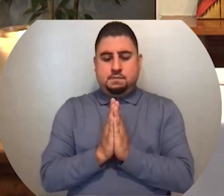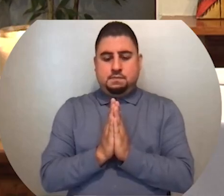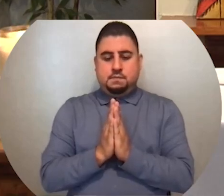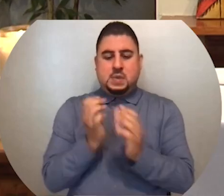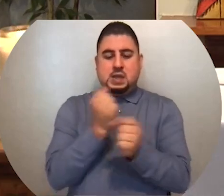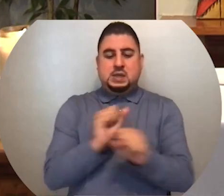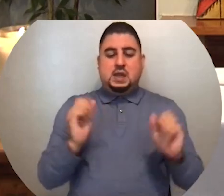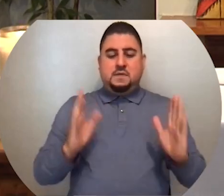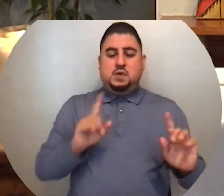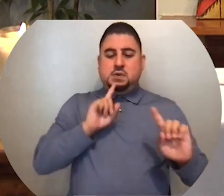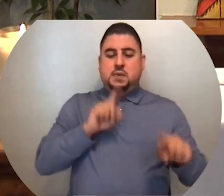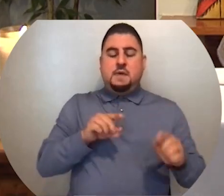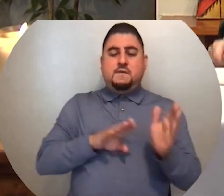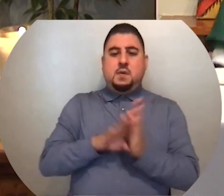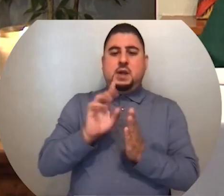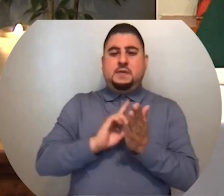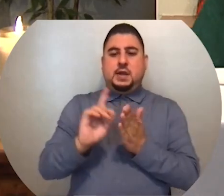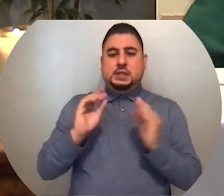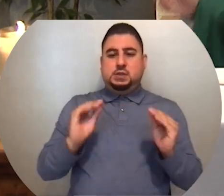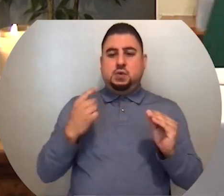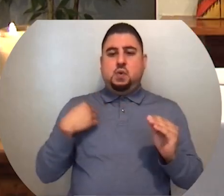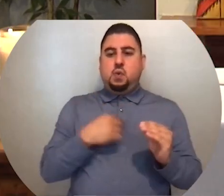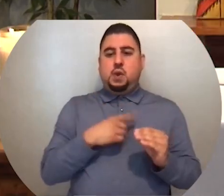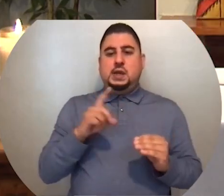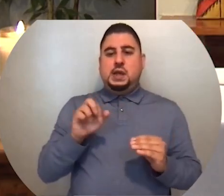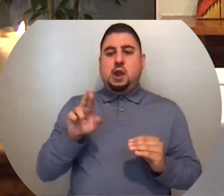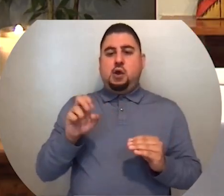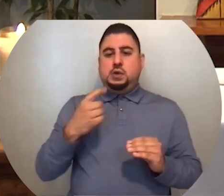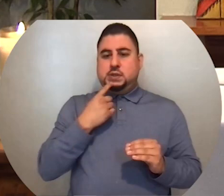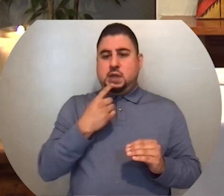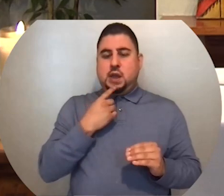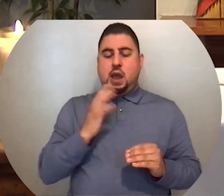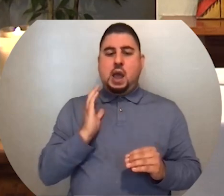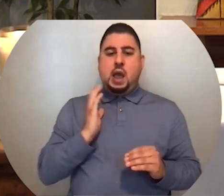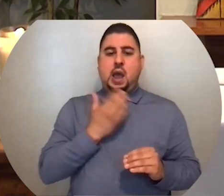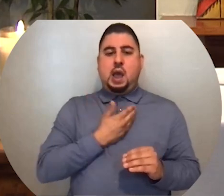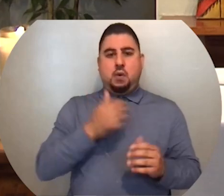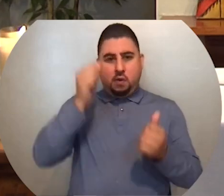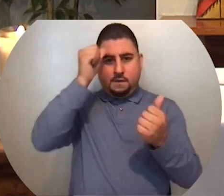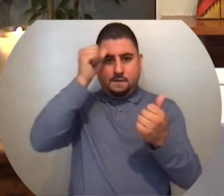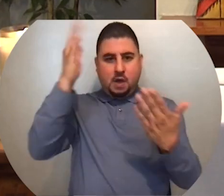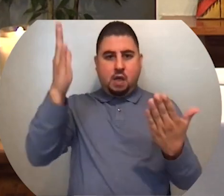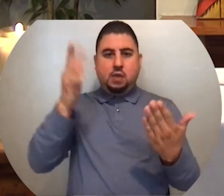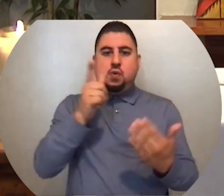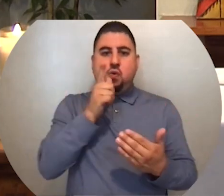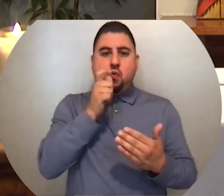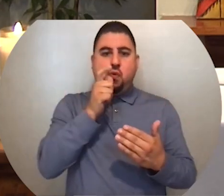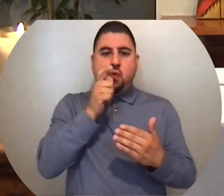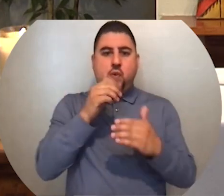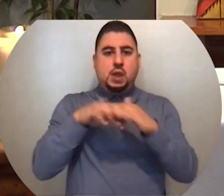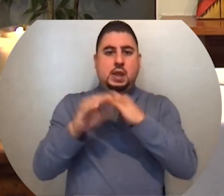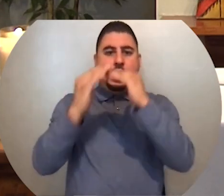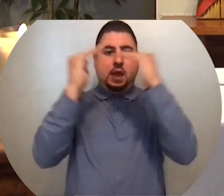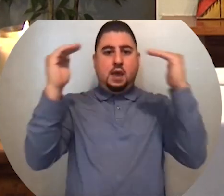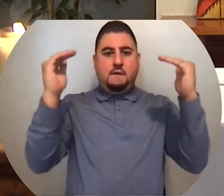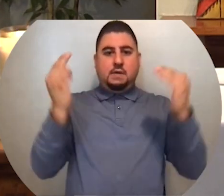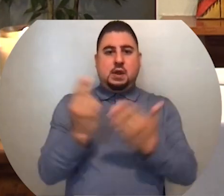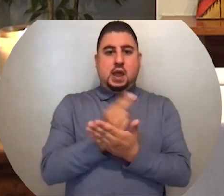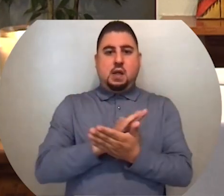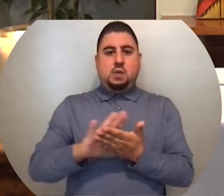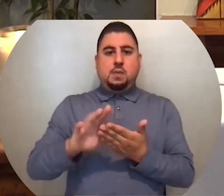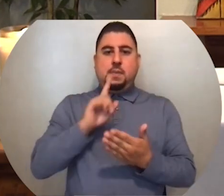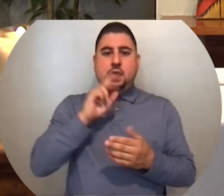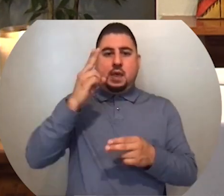At the Savior's command, informed by divine teaching, we dare to say, Father, who art in heaven,